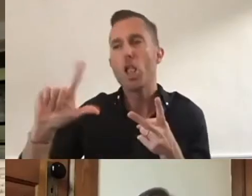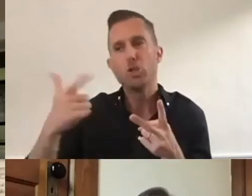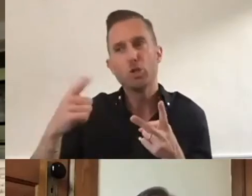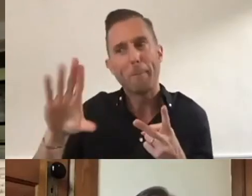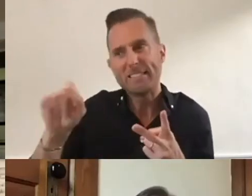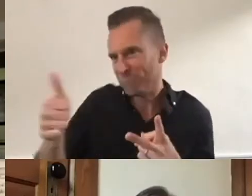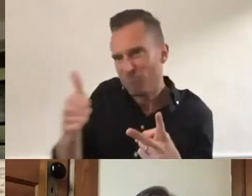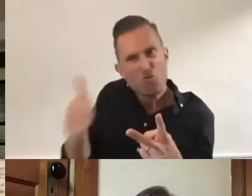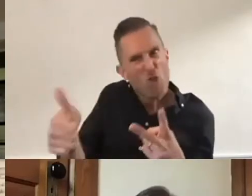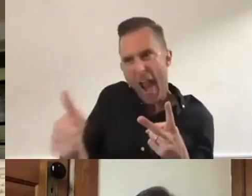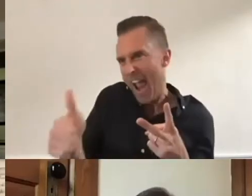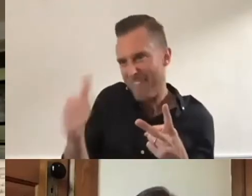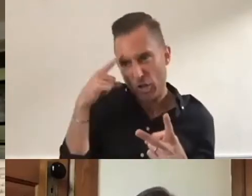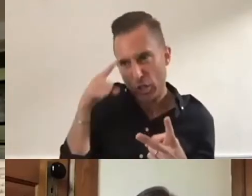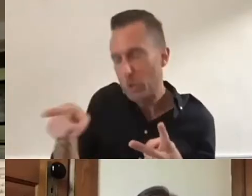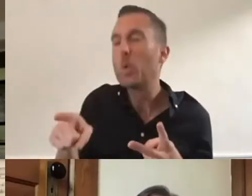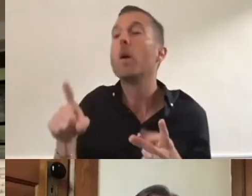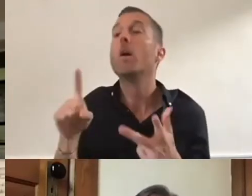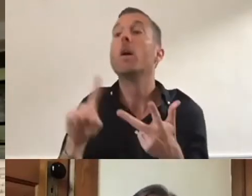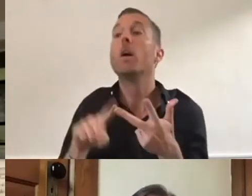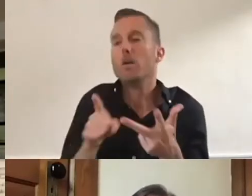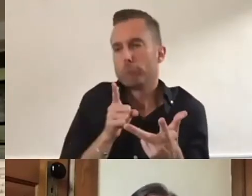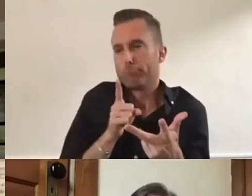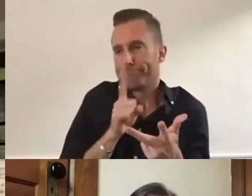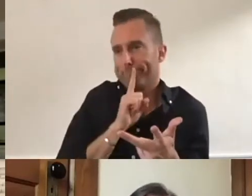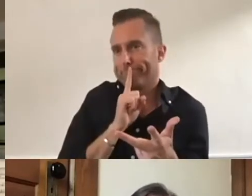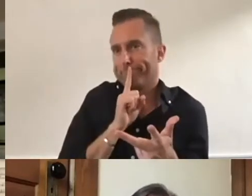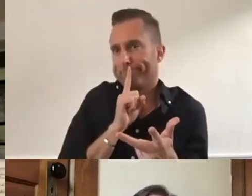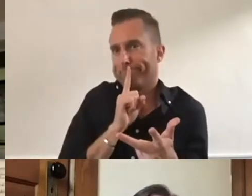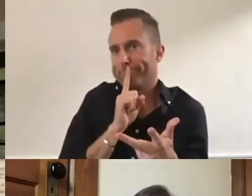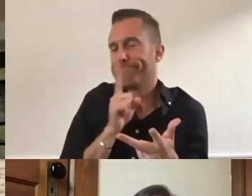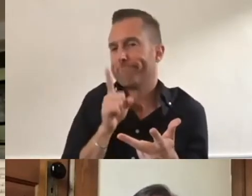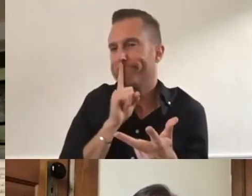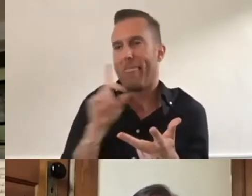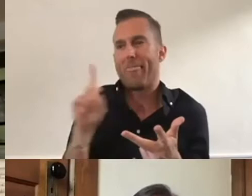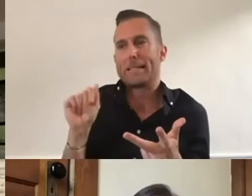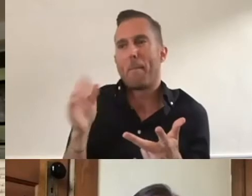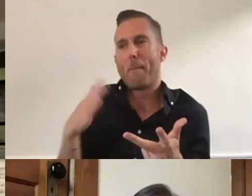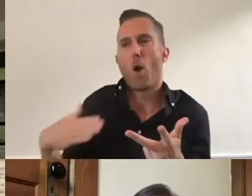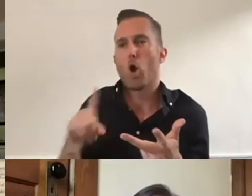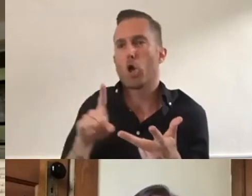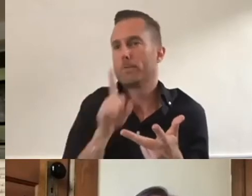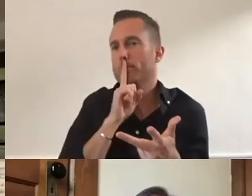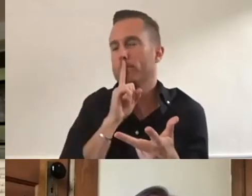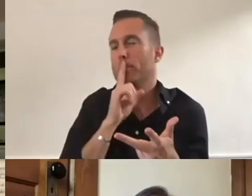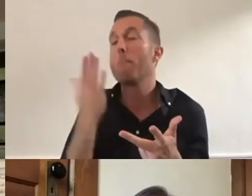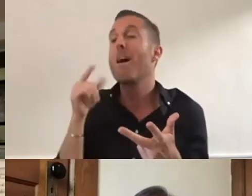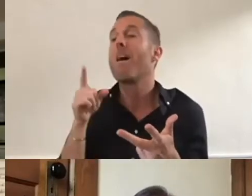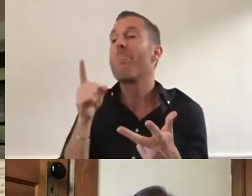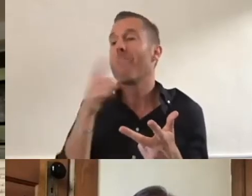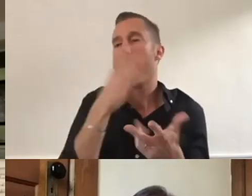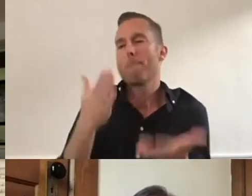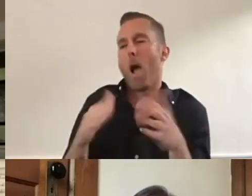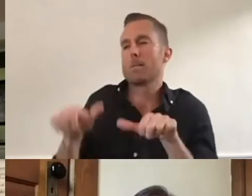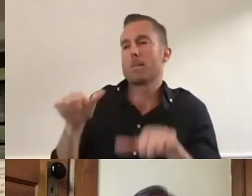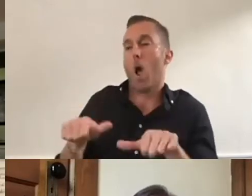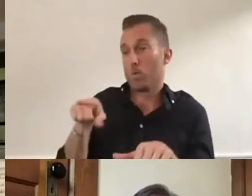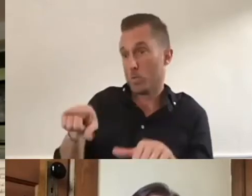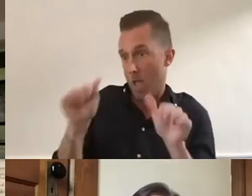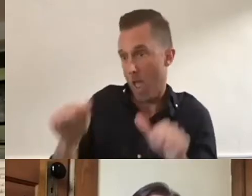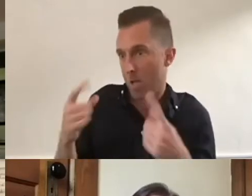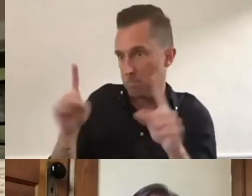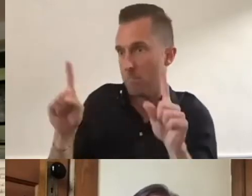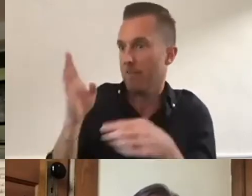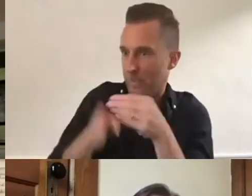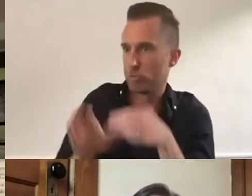thing, but maybe just, don't tell them about the disability because they might doubt your ability to do the job. And it's only